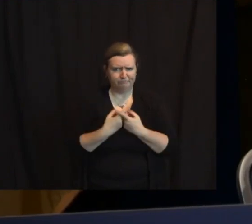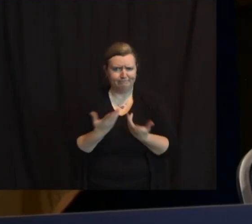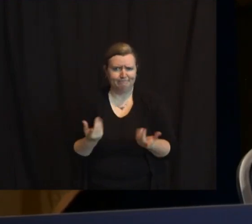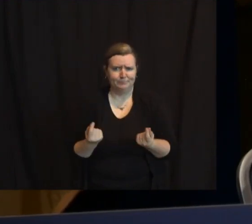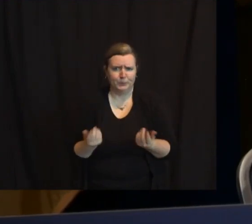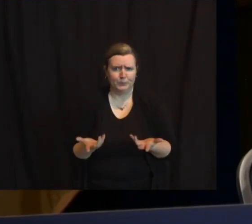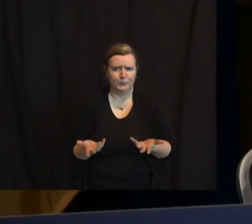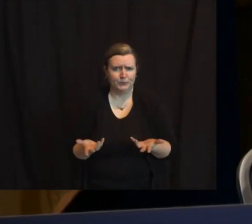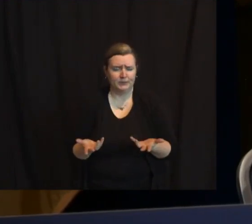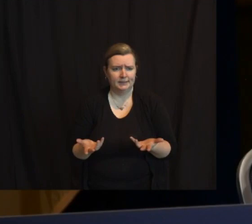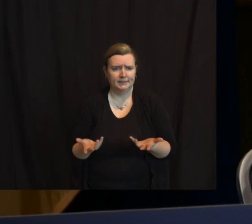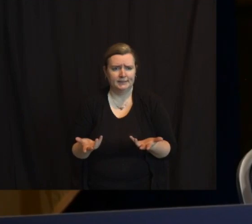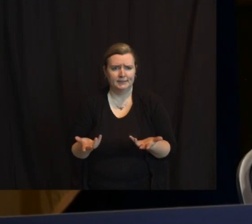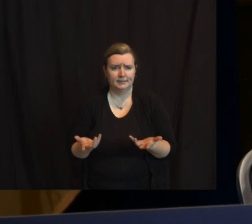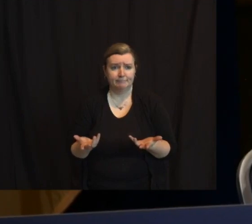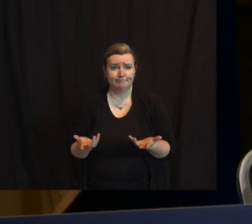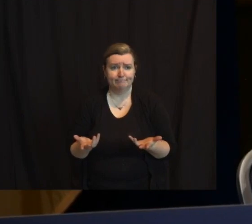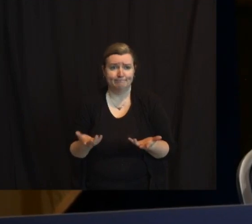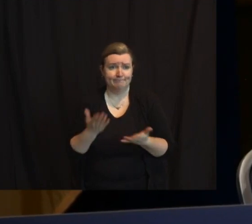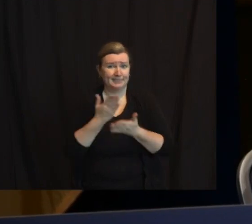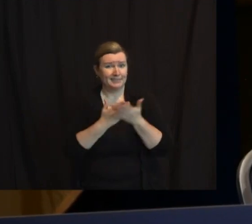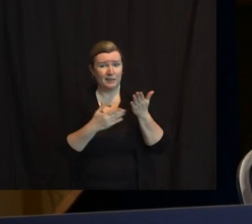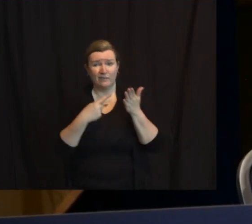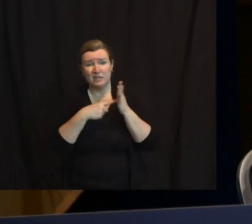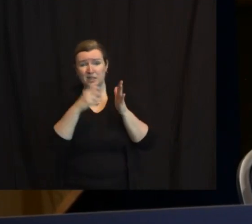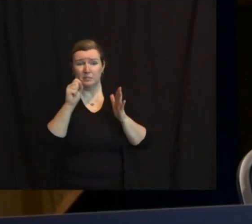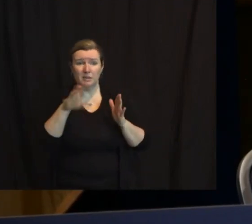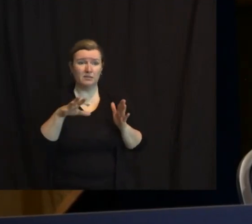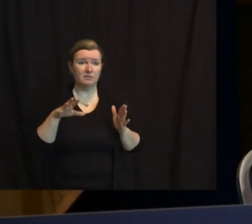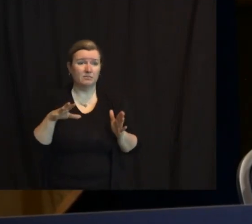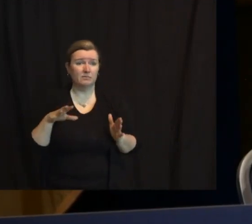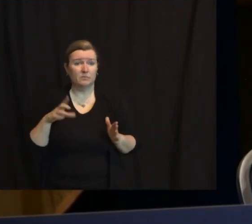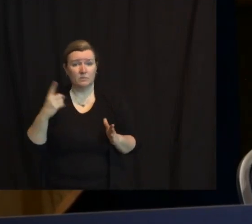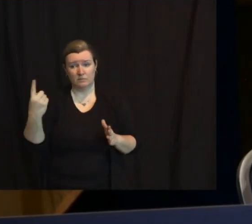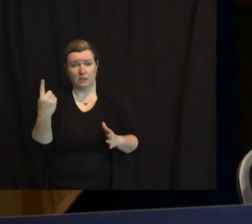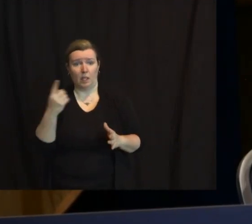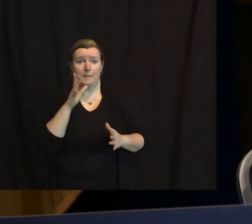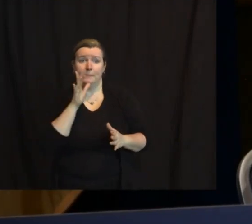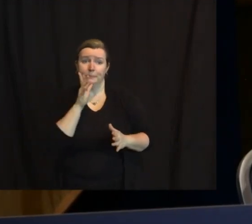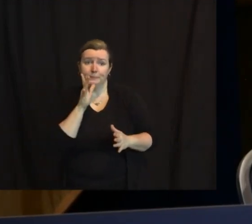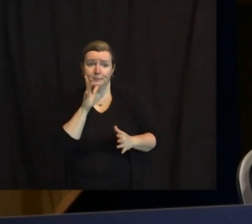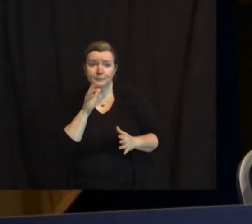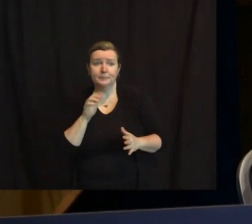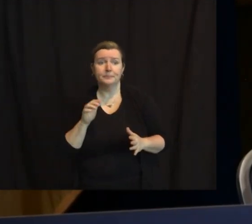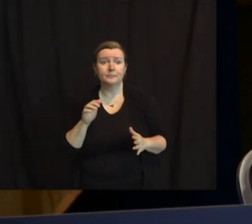a single parent who's been furloughed, who's got to feed their kids, somebody who had a house fire I